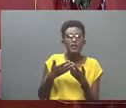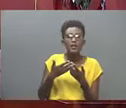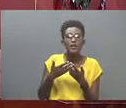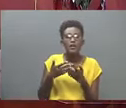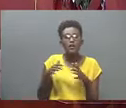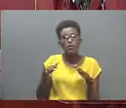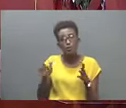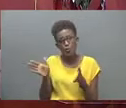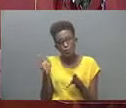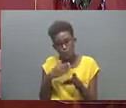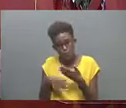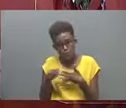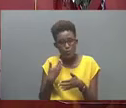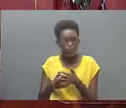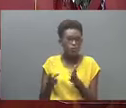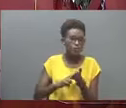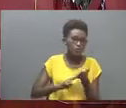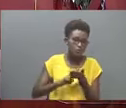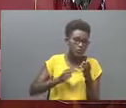They might have